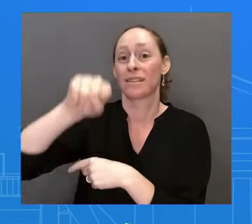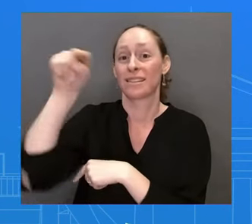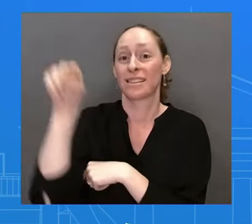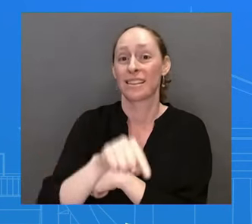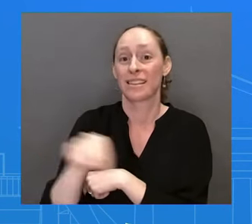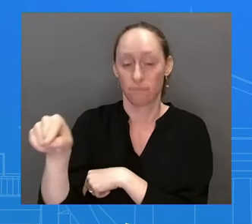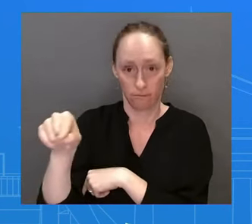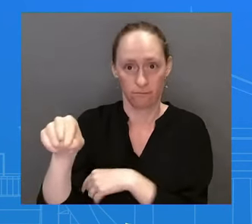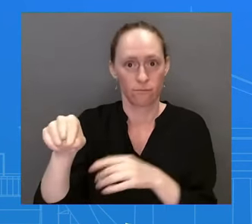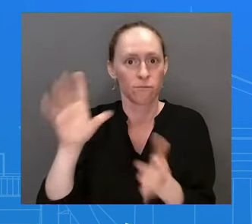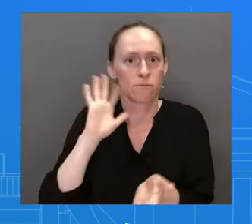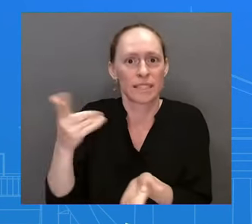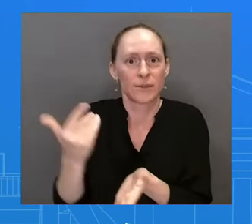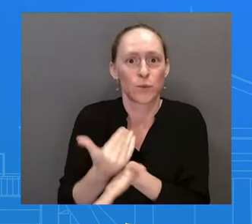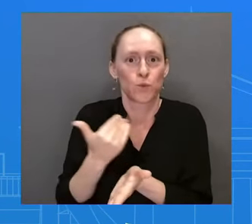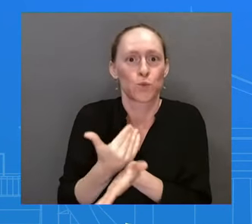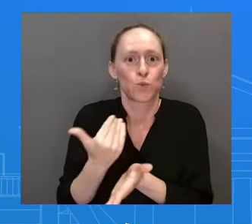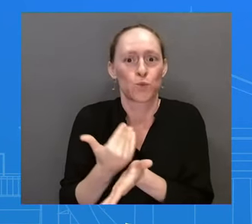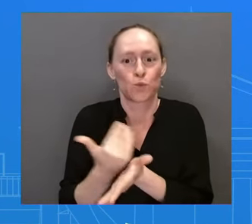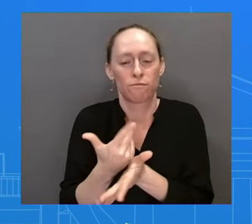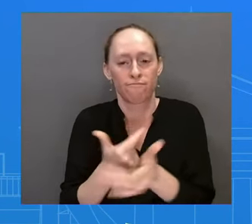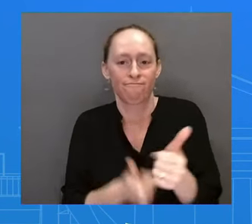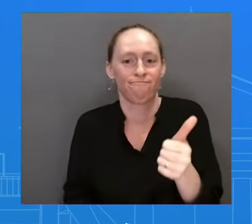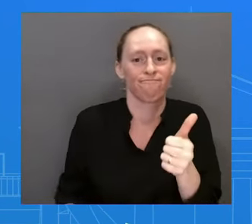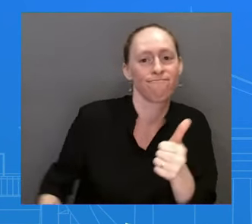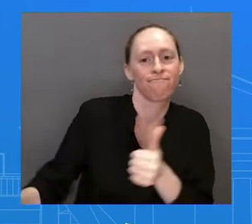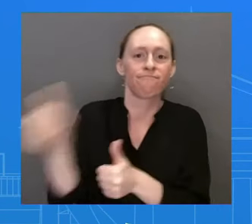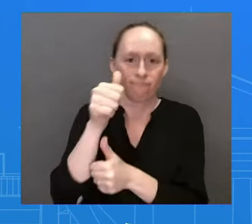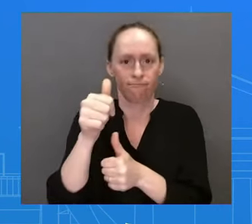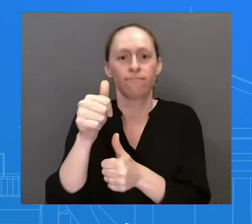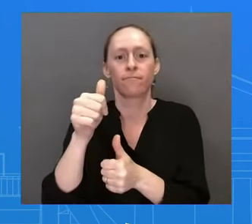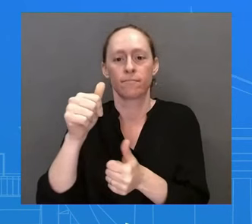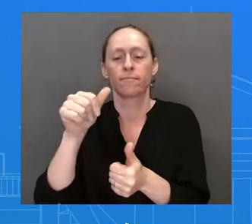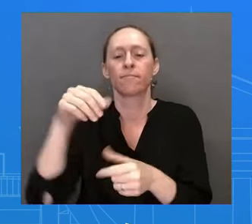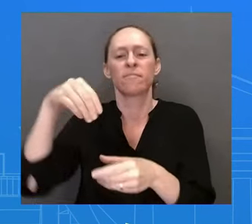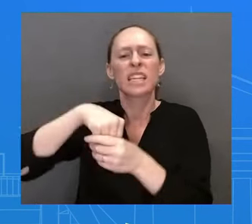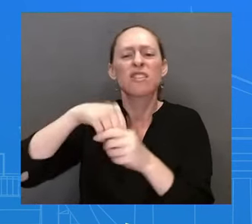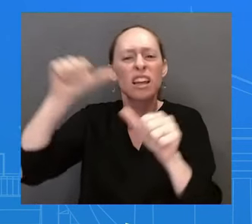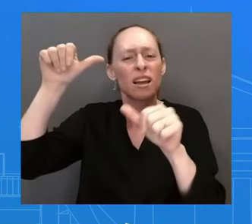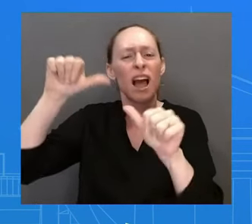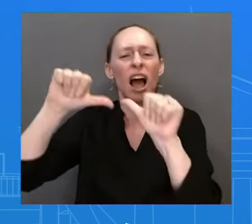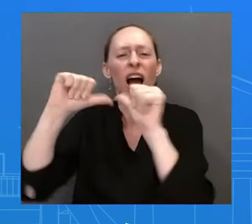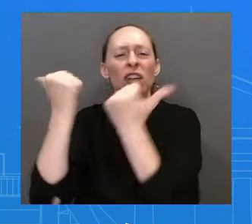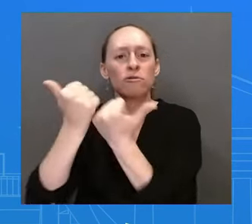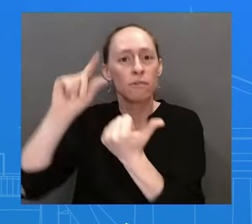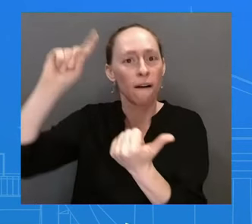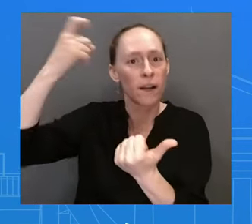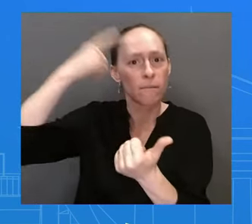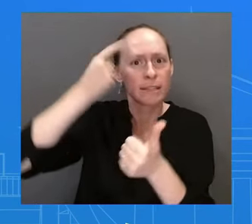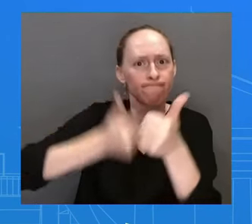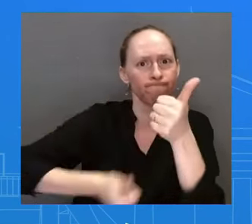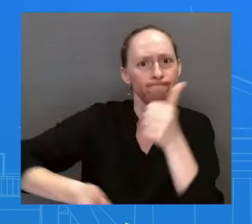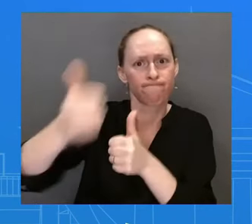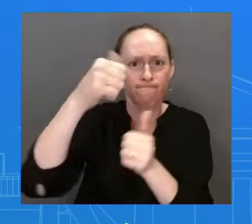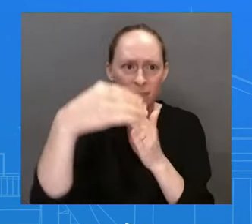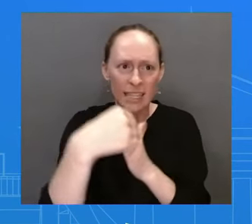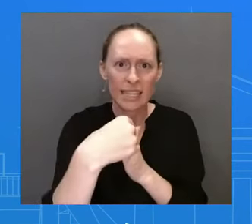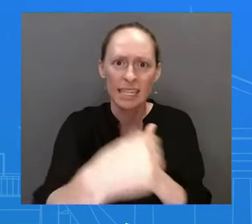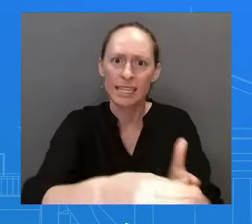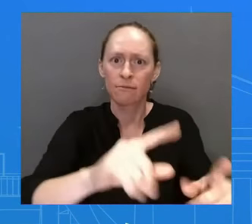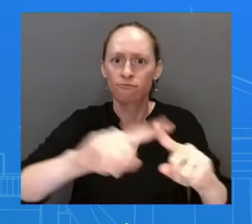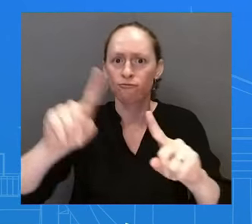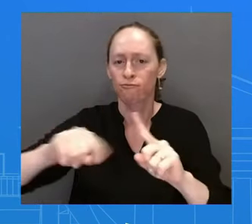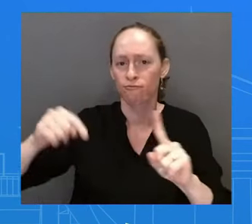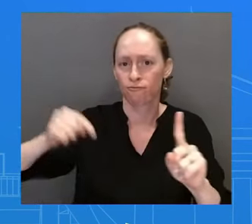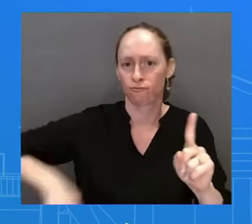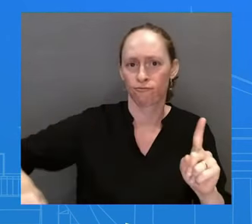on the tremendous work of Julie Rodriguez. He brings decades of experience to the White House, having served in local, state, and federal government.